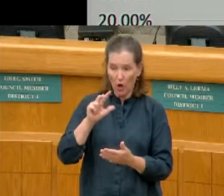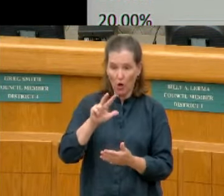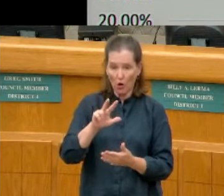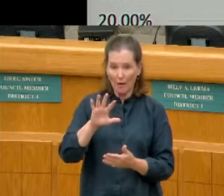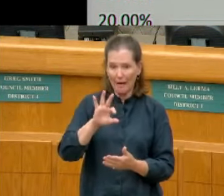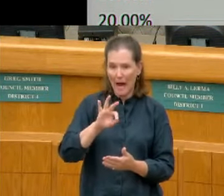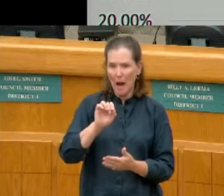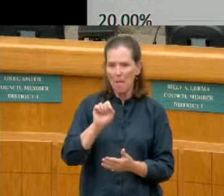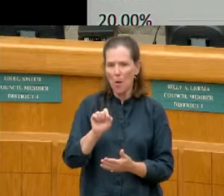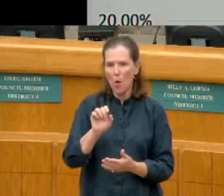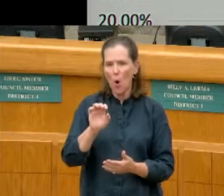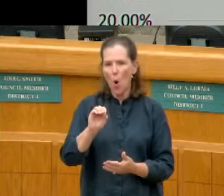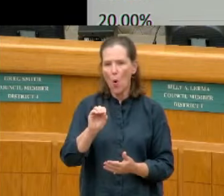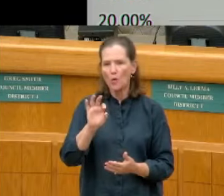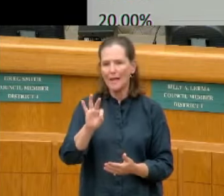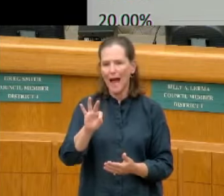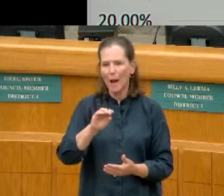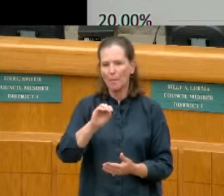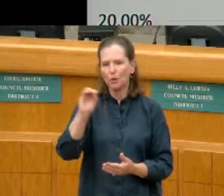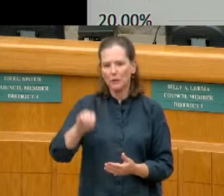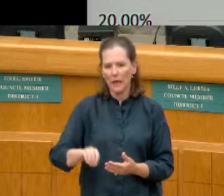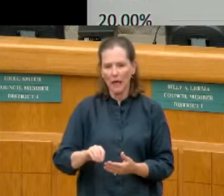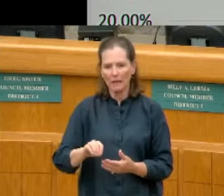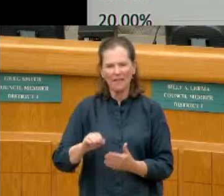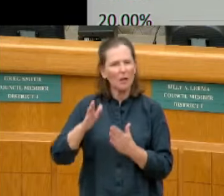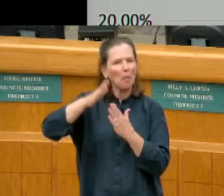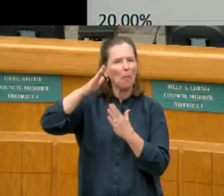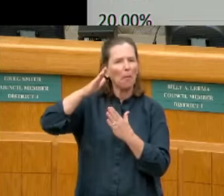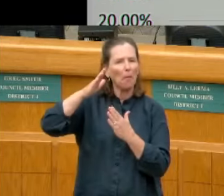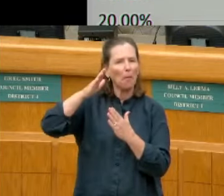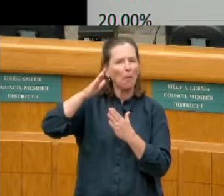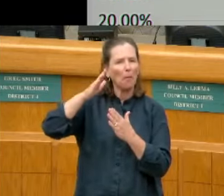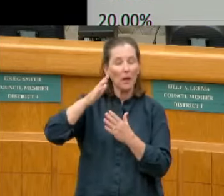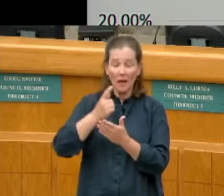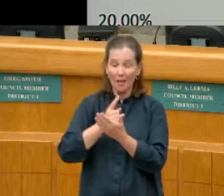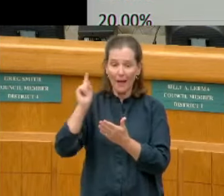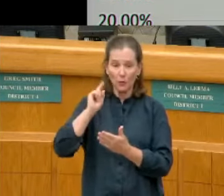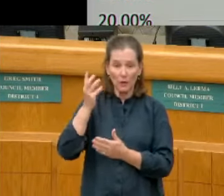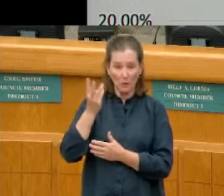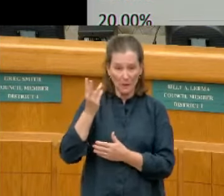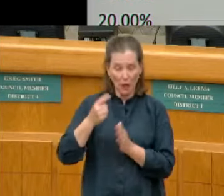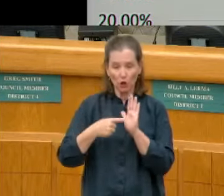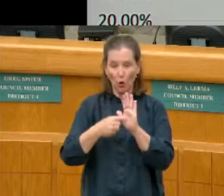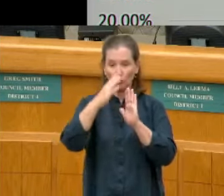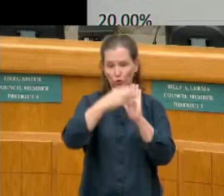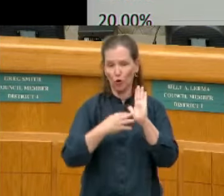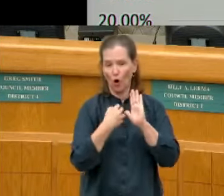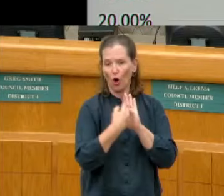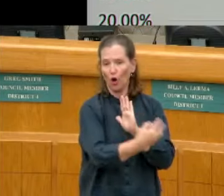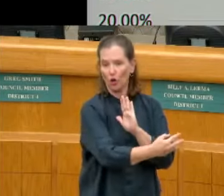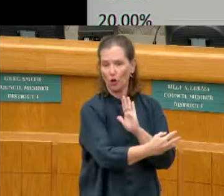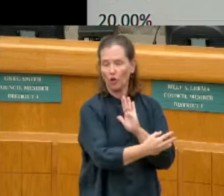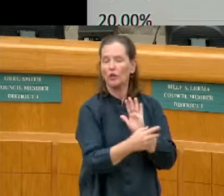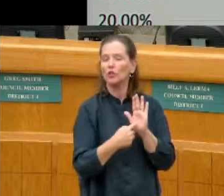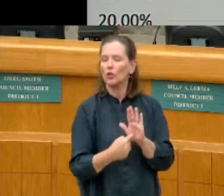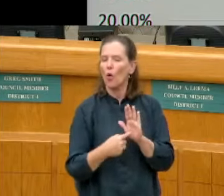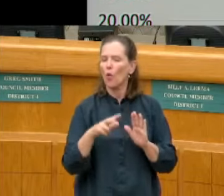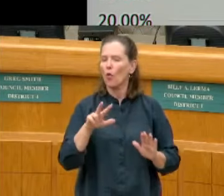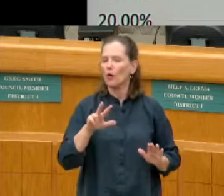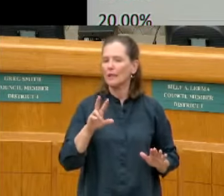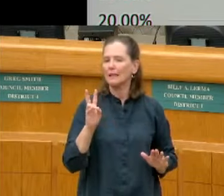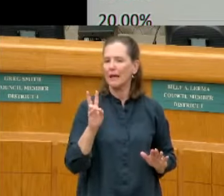39.09%. Do you remember last Wednesday I was here with the charts and the graphics that showed 37%, and that was